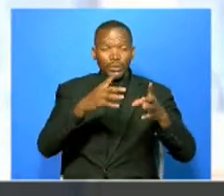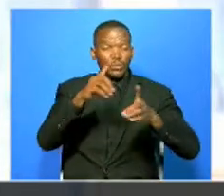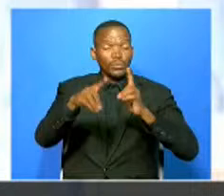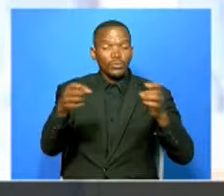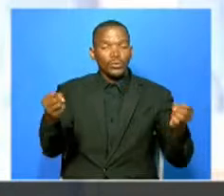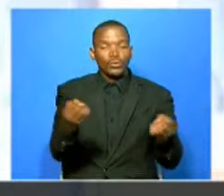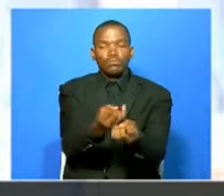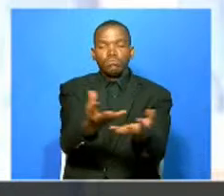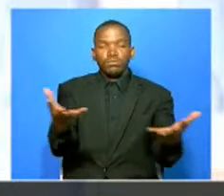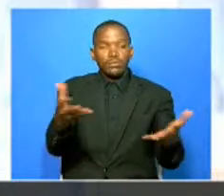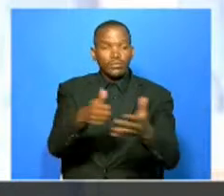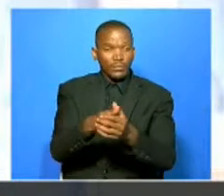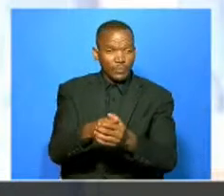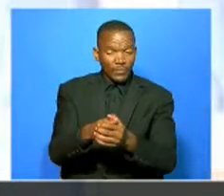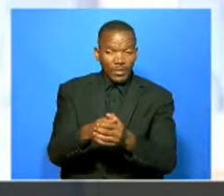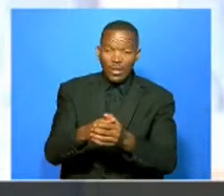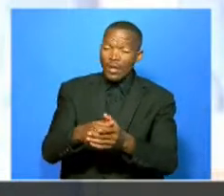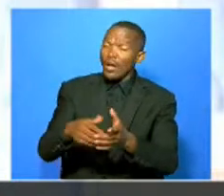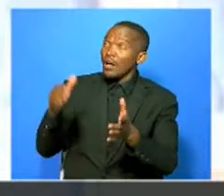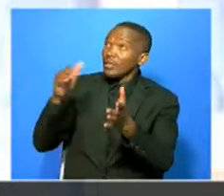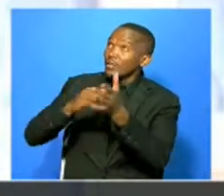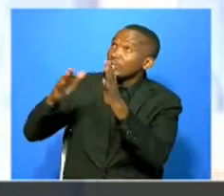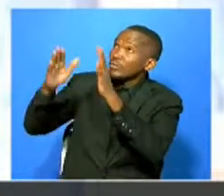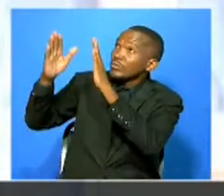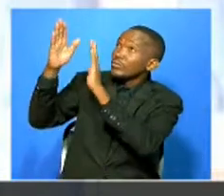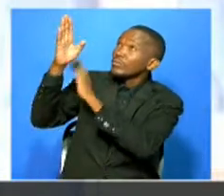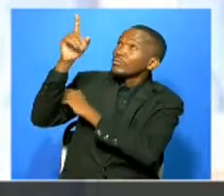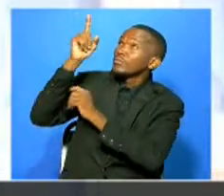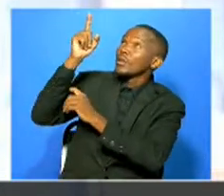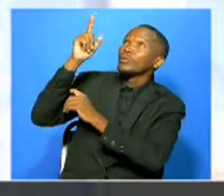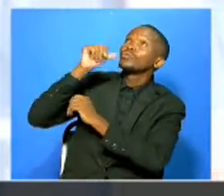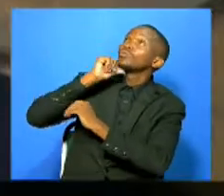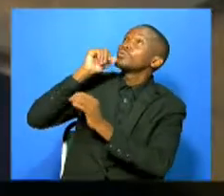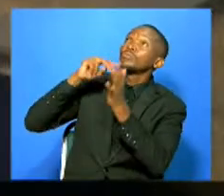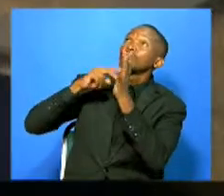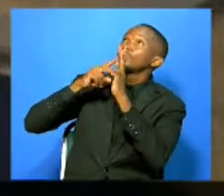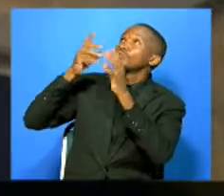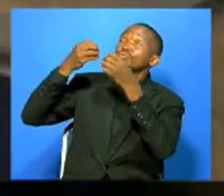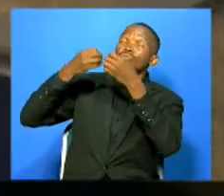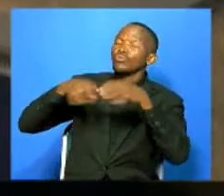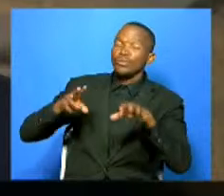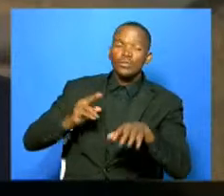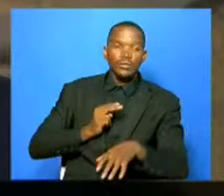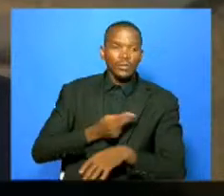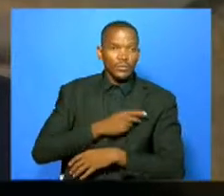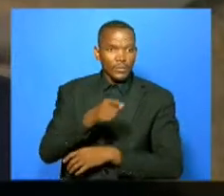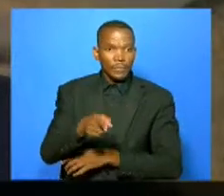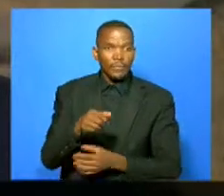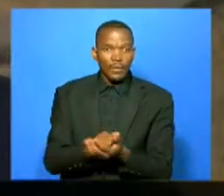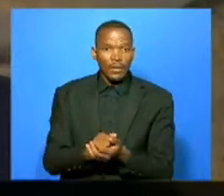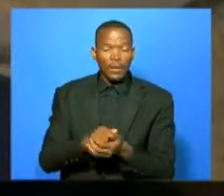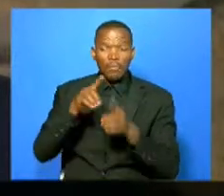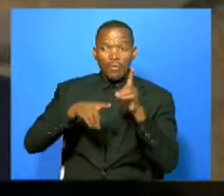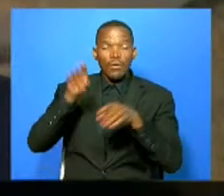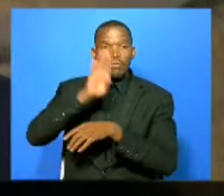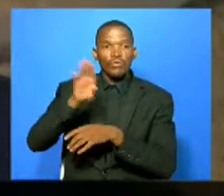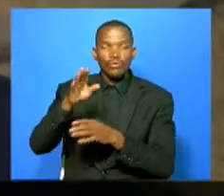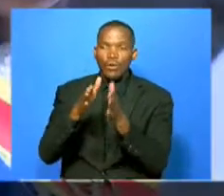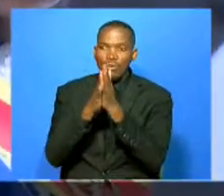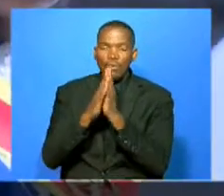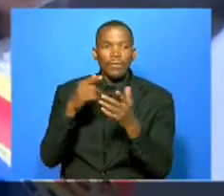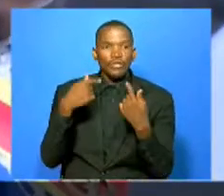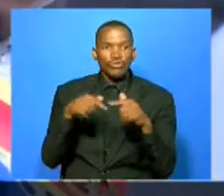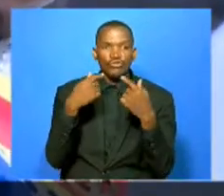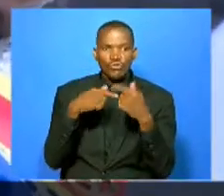kalokalo mme modimo wa kagiso ga se gore o lo latlhile. Batswana ba gakolotswe go leka ka thata go iphapa